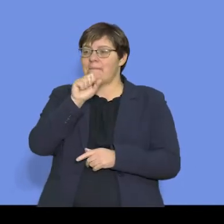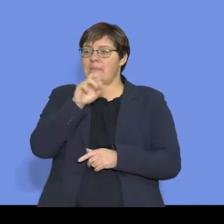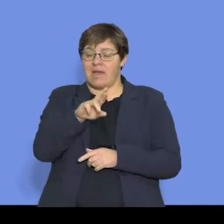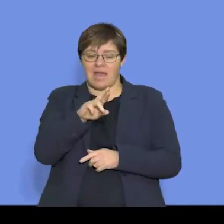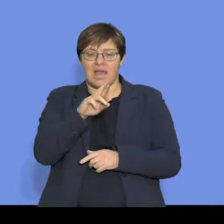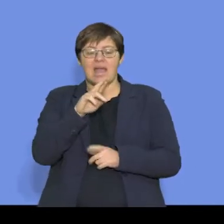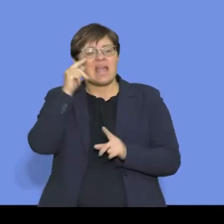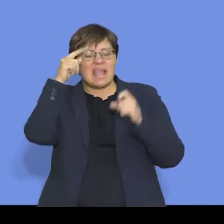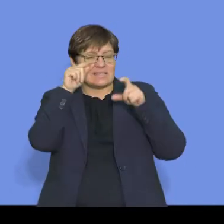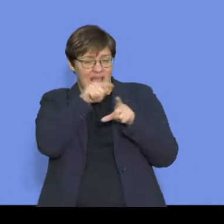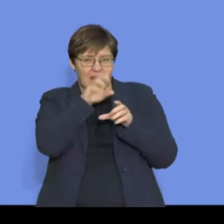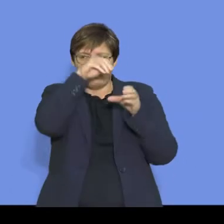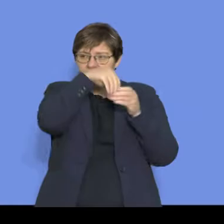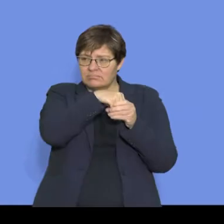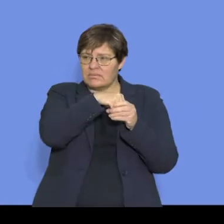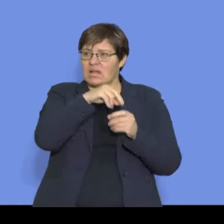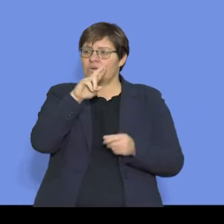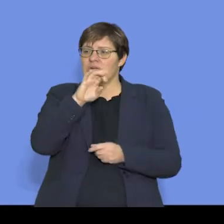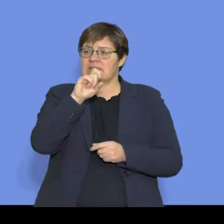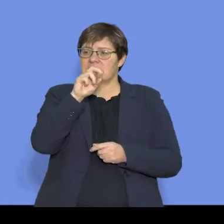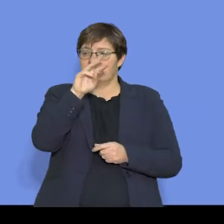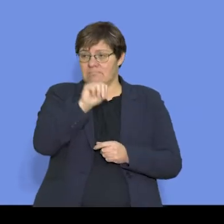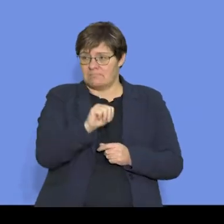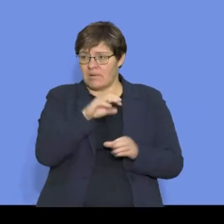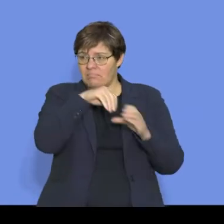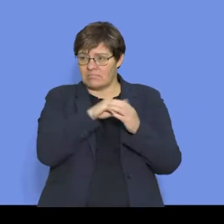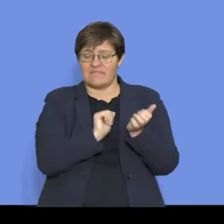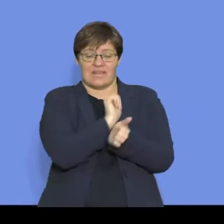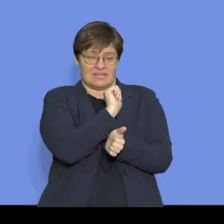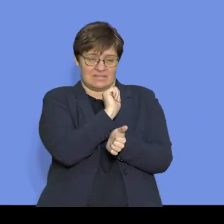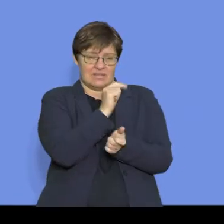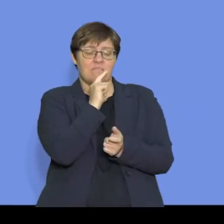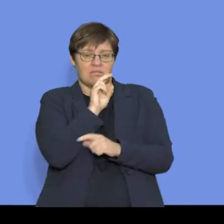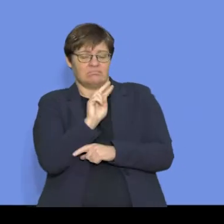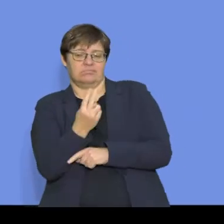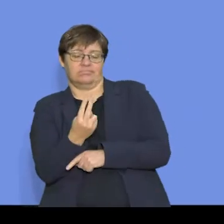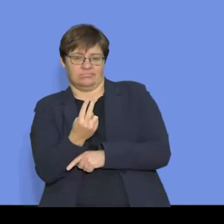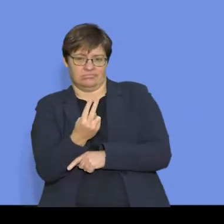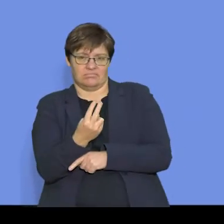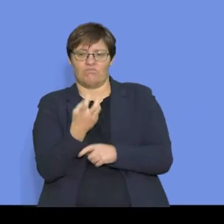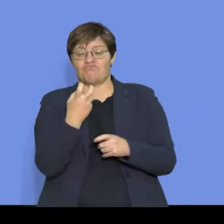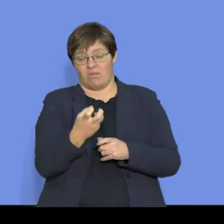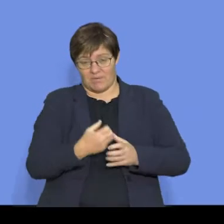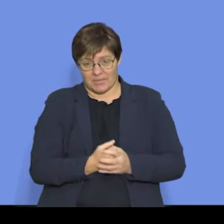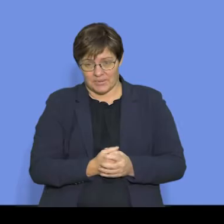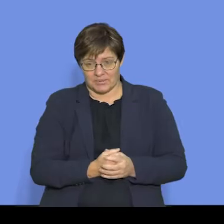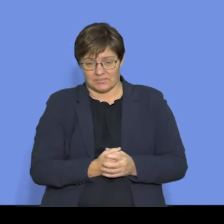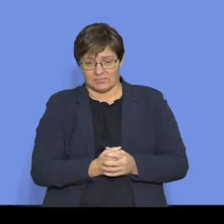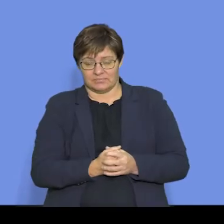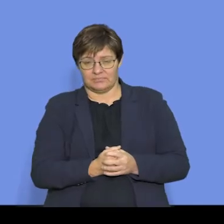amber, which is an insect which was trapped in resin, and it has now been turned to